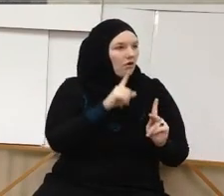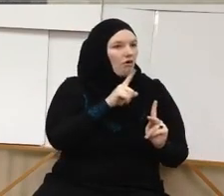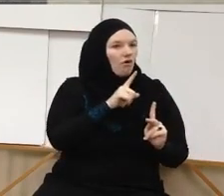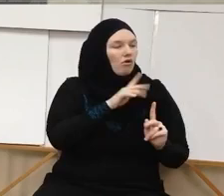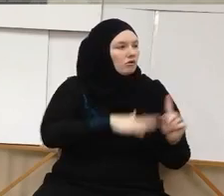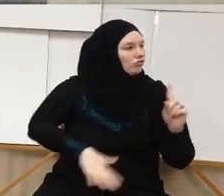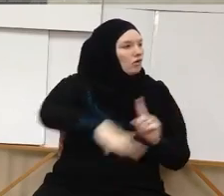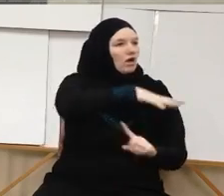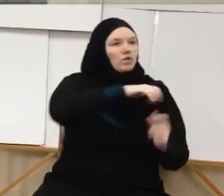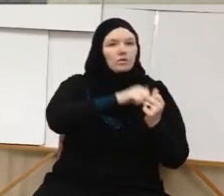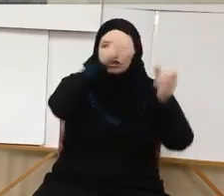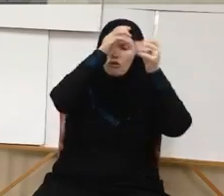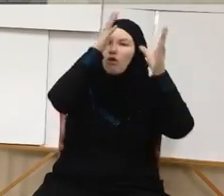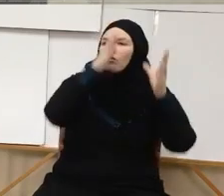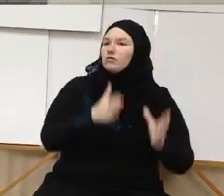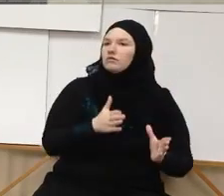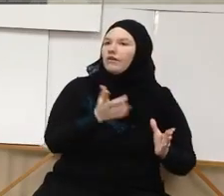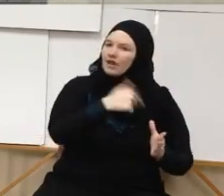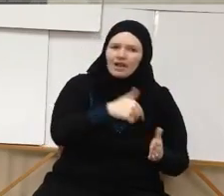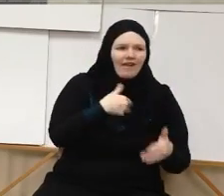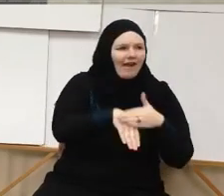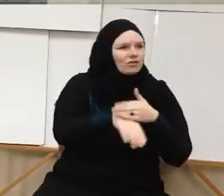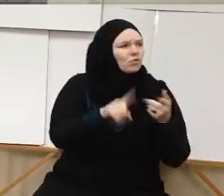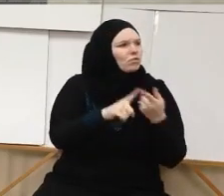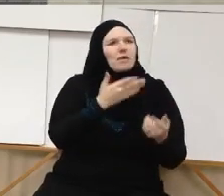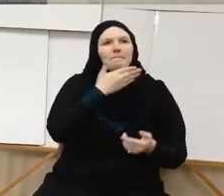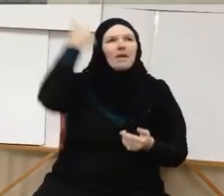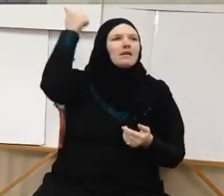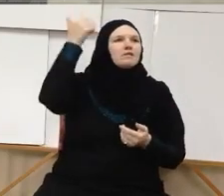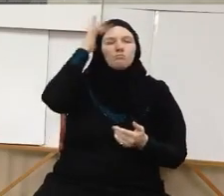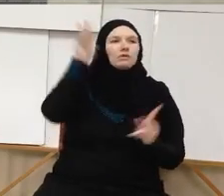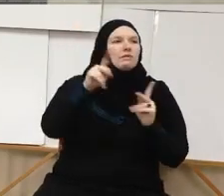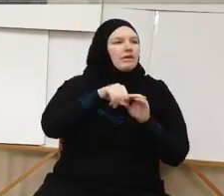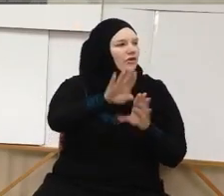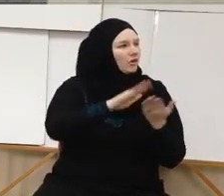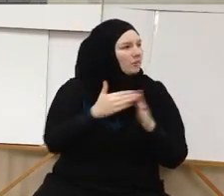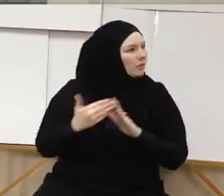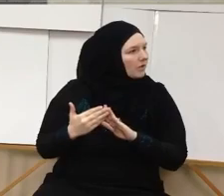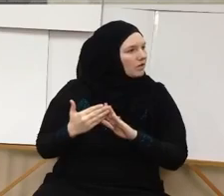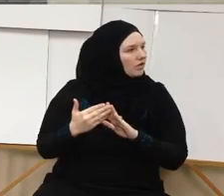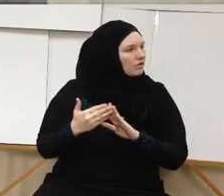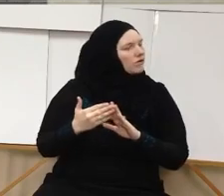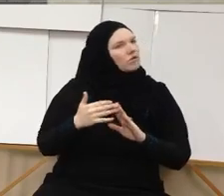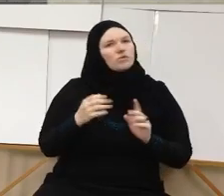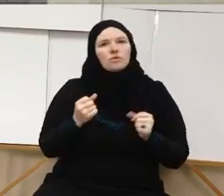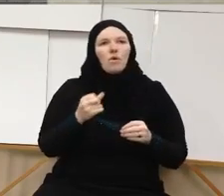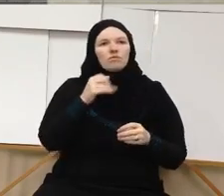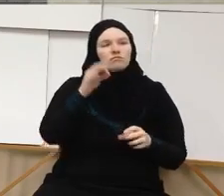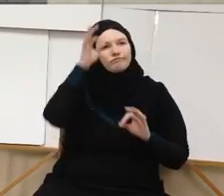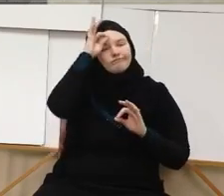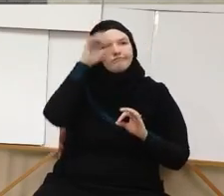scholars, and they have access to the best scholars in their community. They could ask. So ignorance could not be an